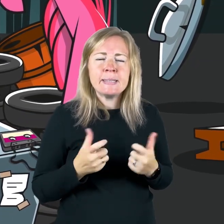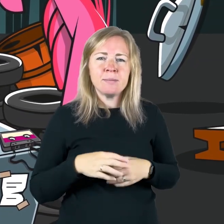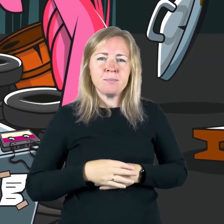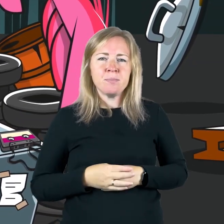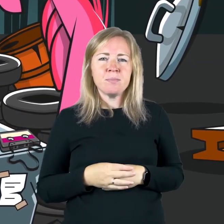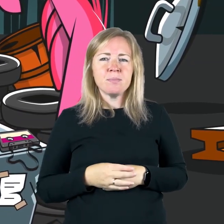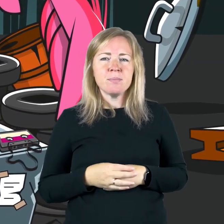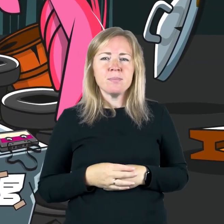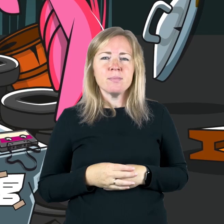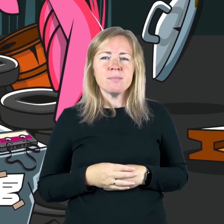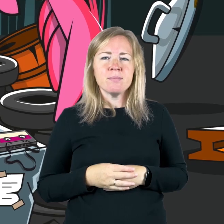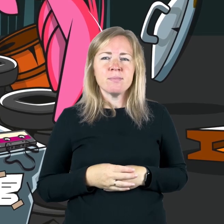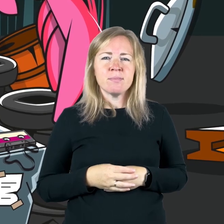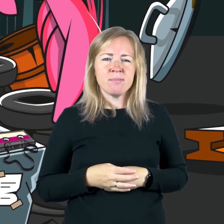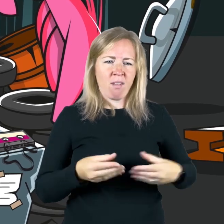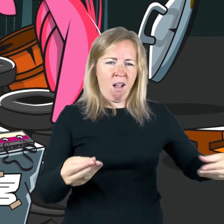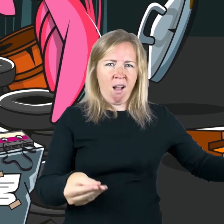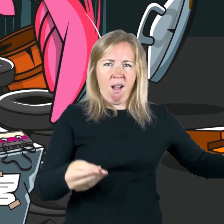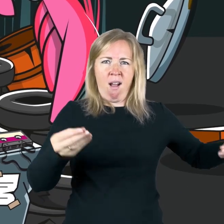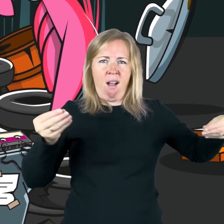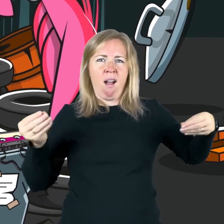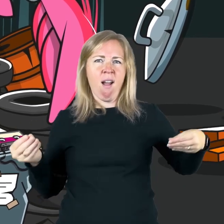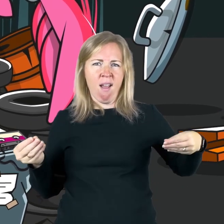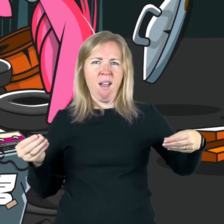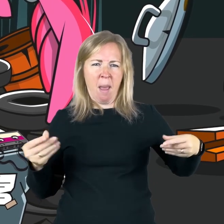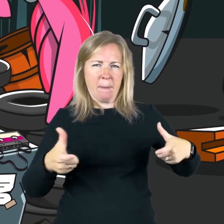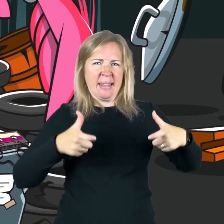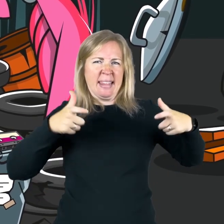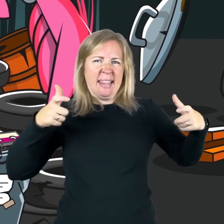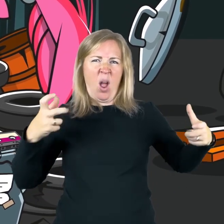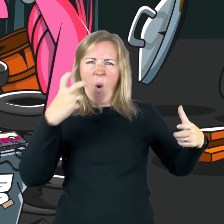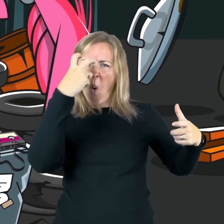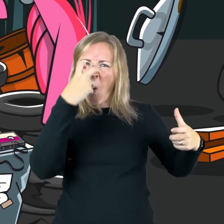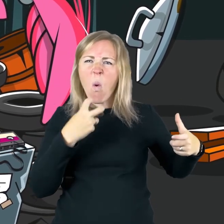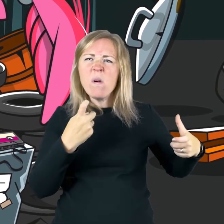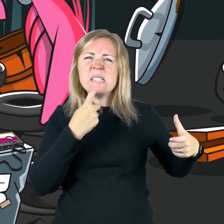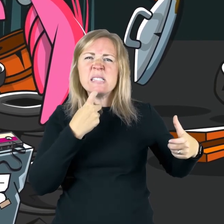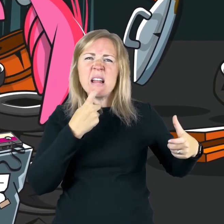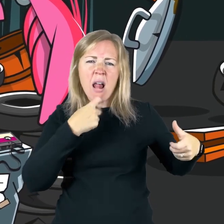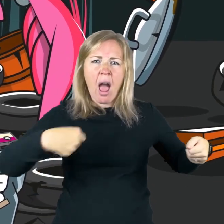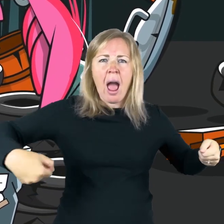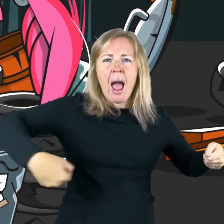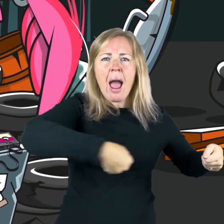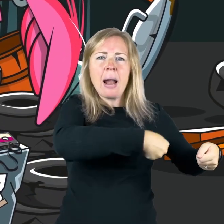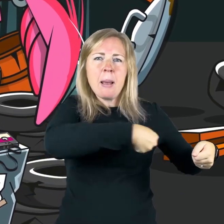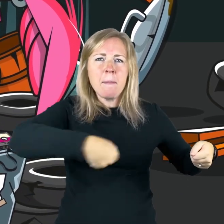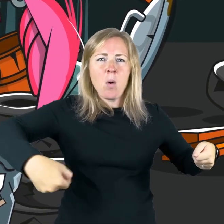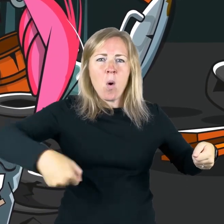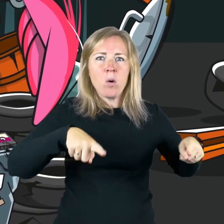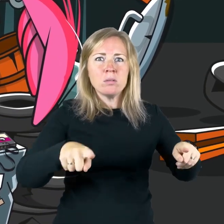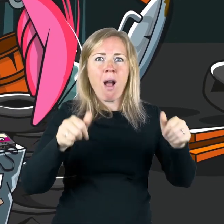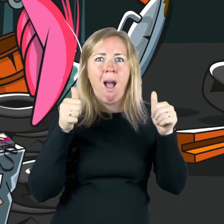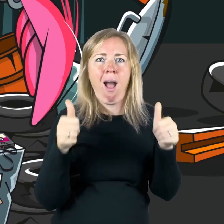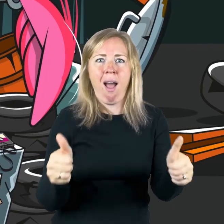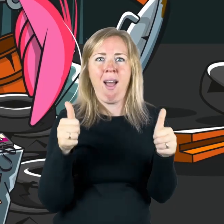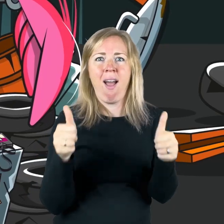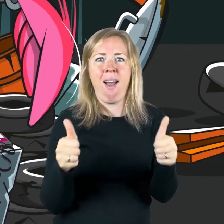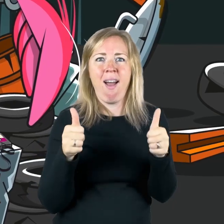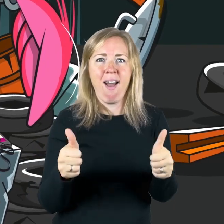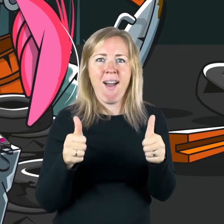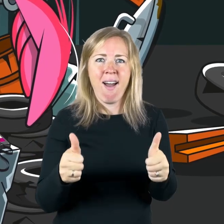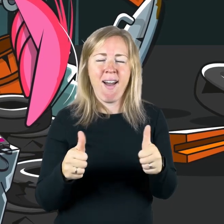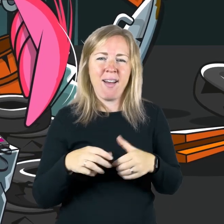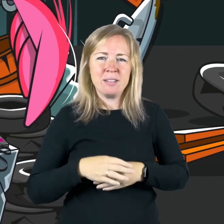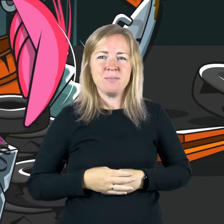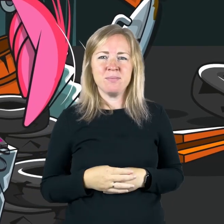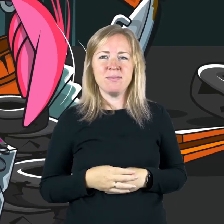Ah! She pulled out an old steel ironing board. Bingo!